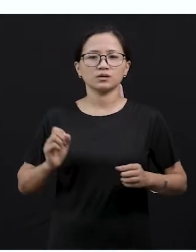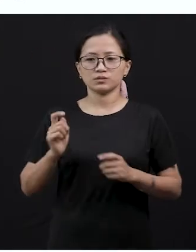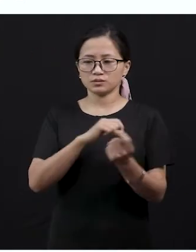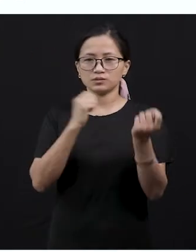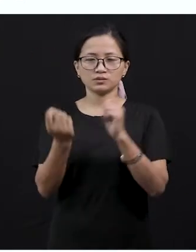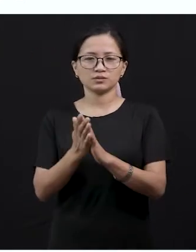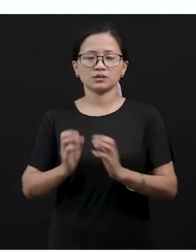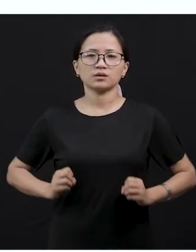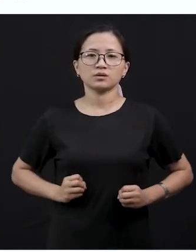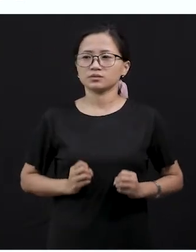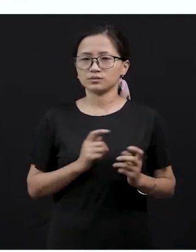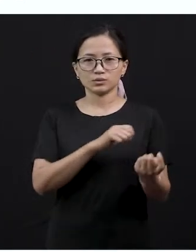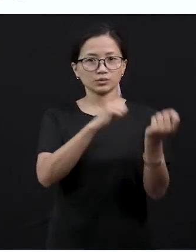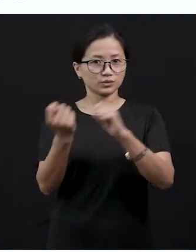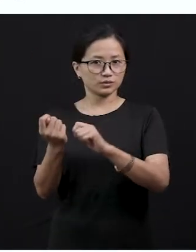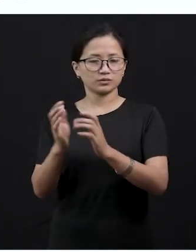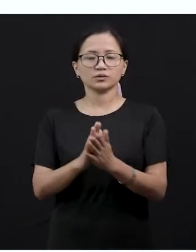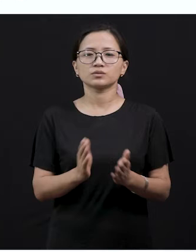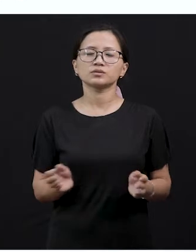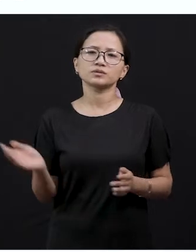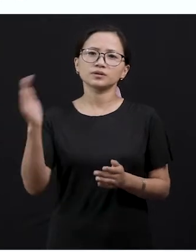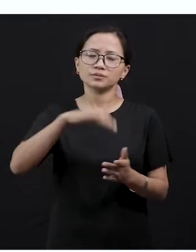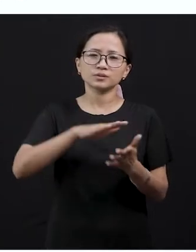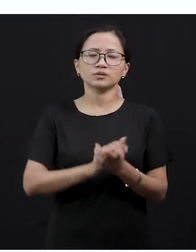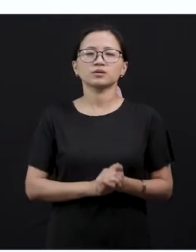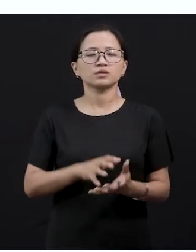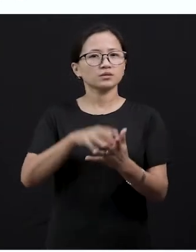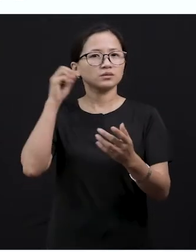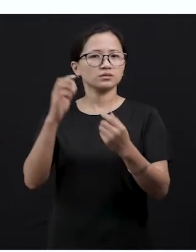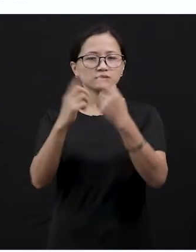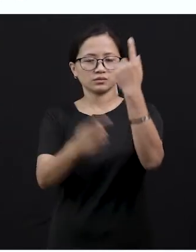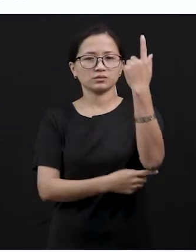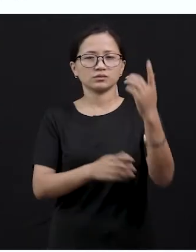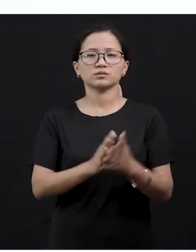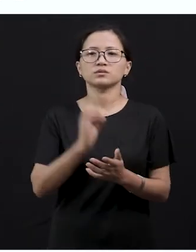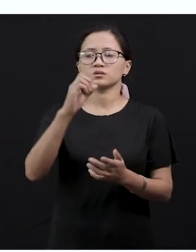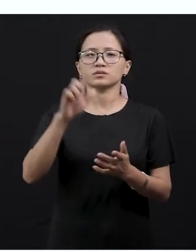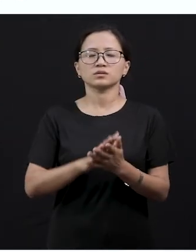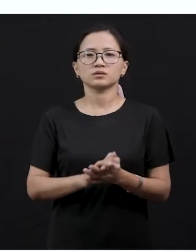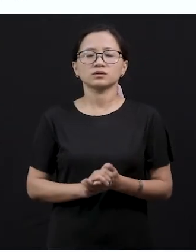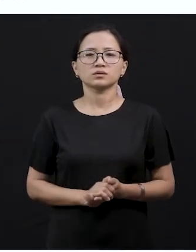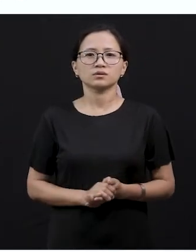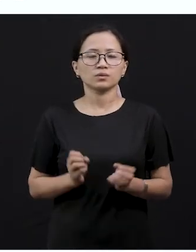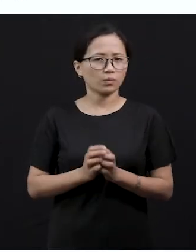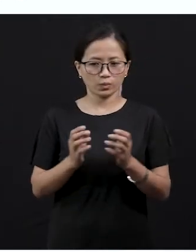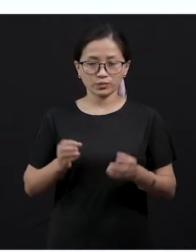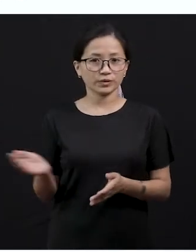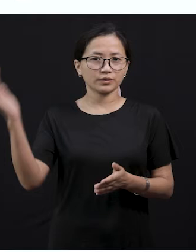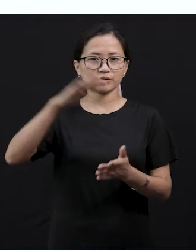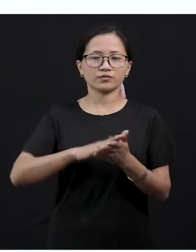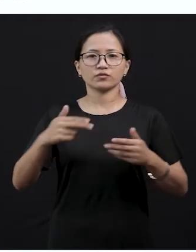to spend her happiest hour. So the last part of the story that we have learned in the last class, mother returns from work,